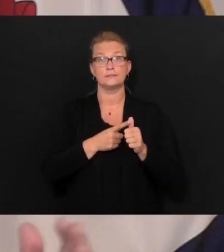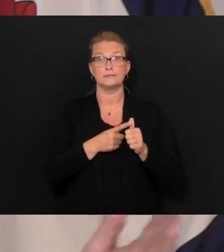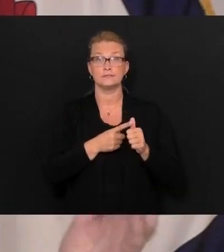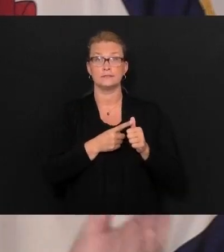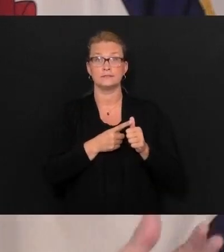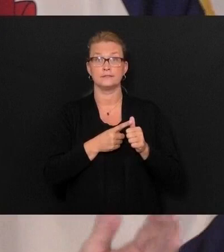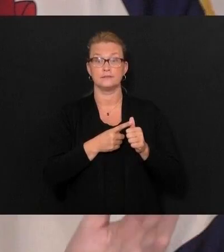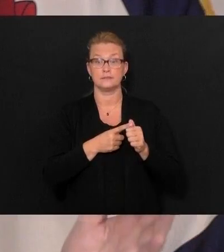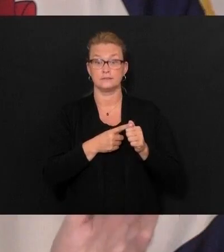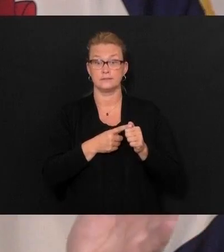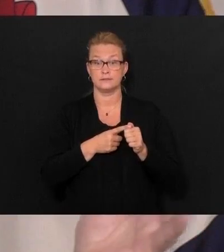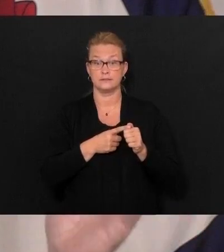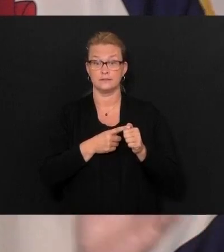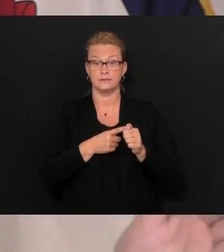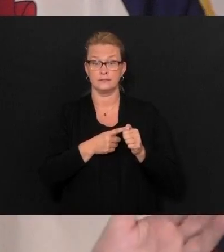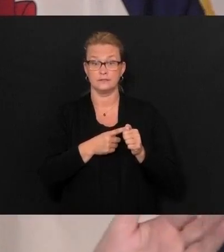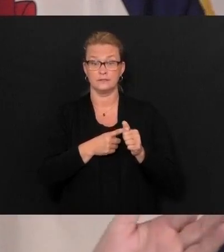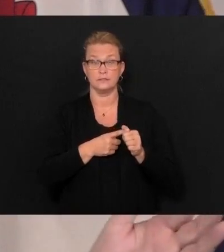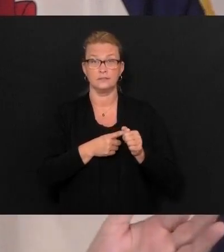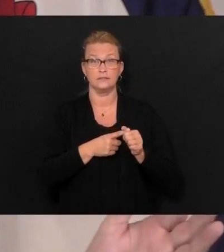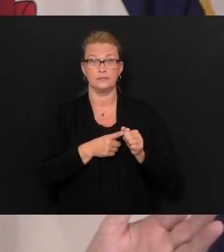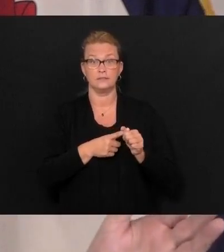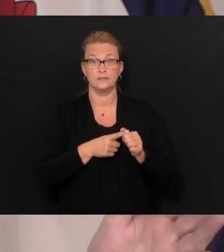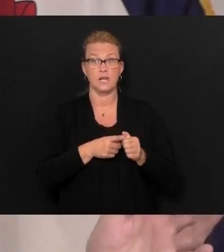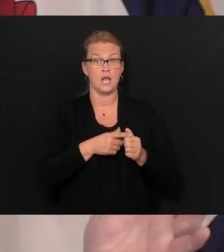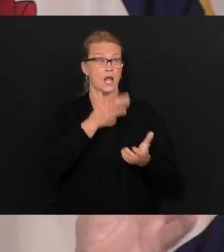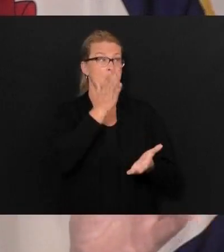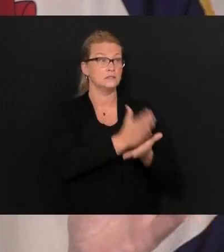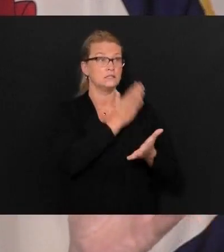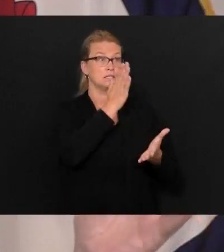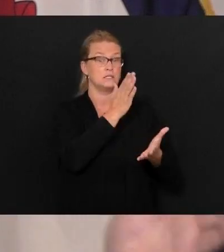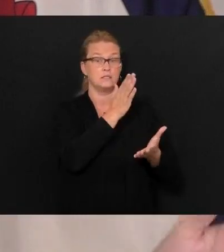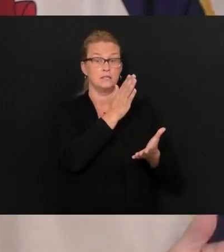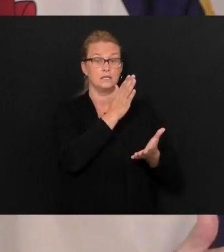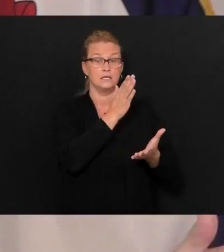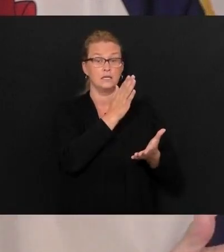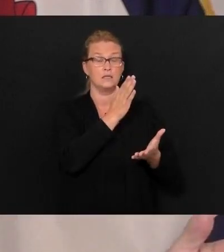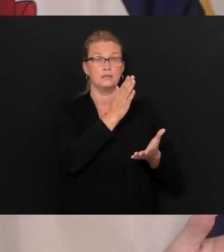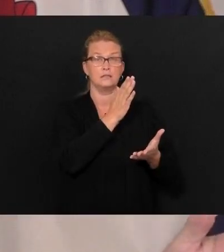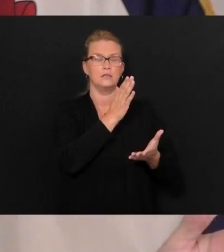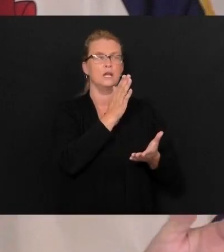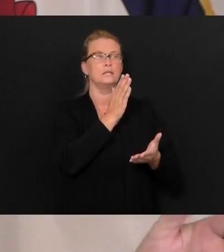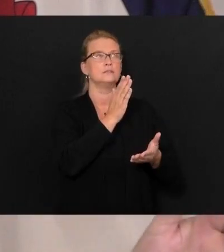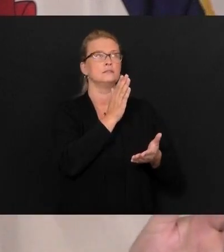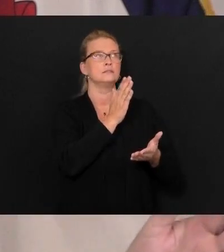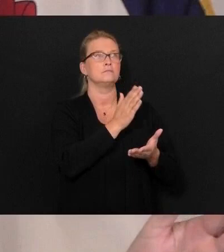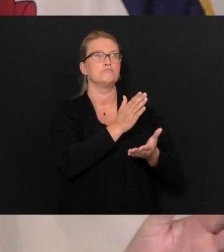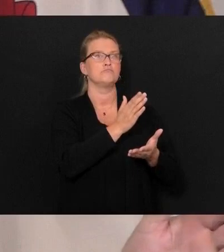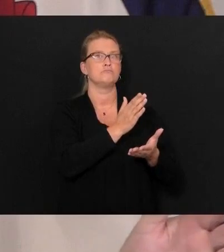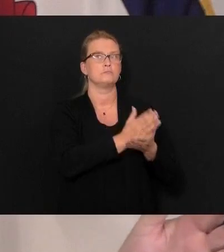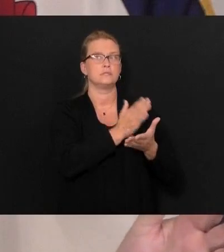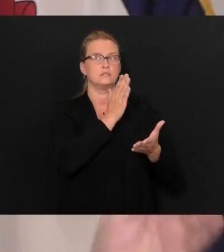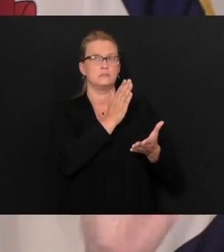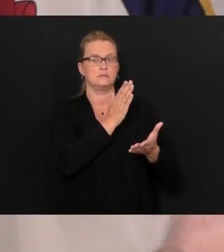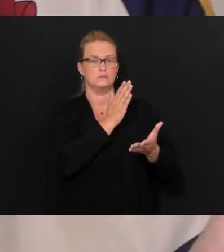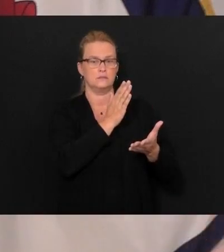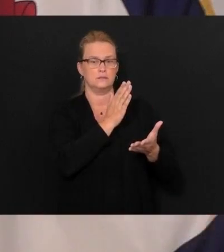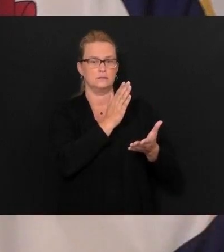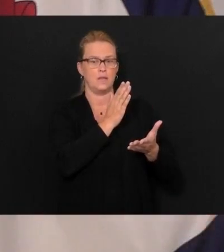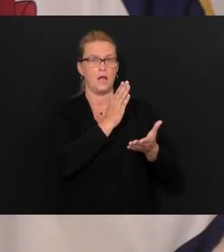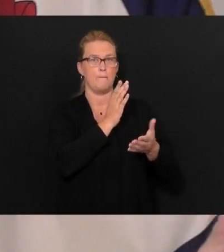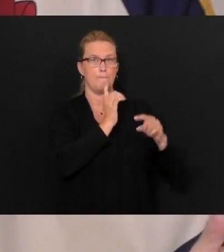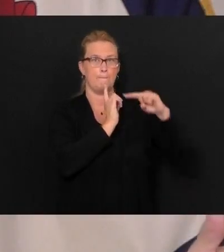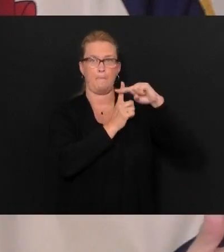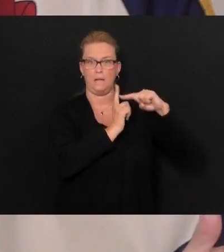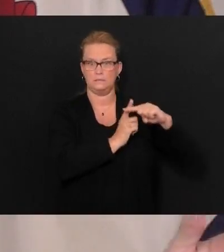just stop the positive tests that are happening, not stop the testing, but we just get better.